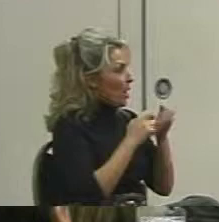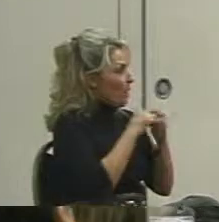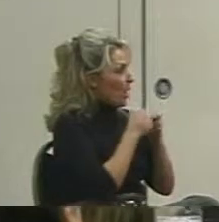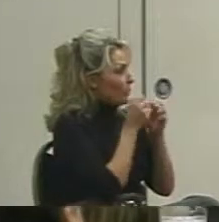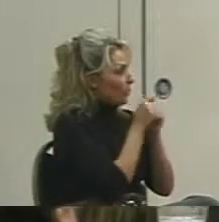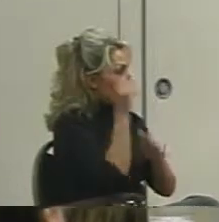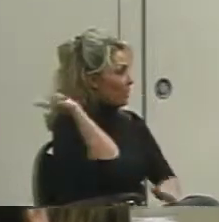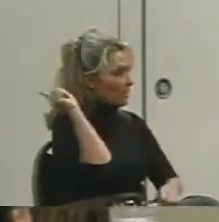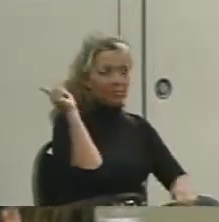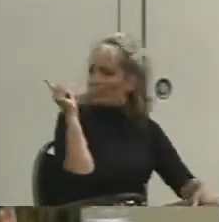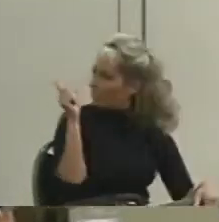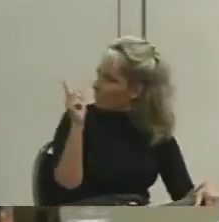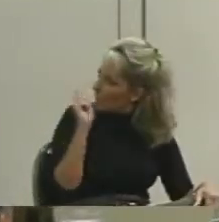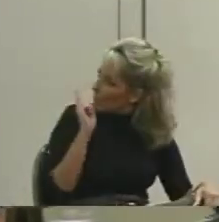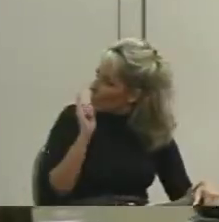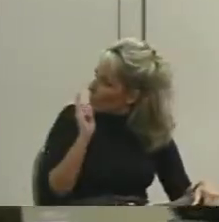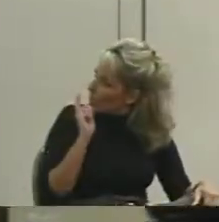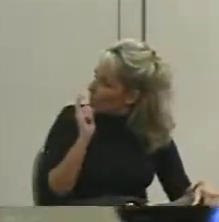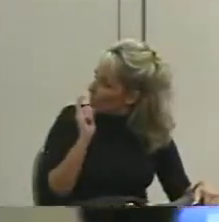one.